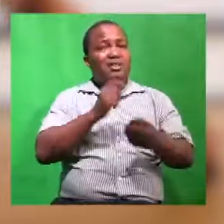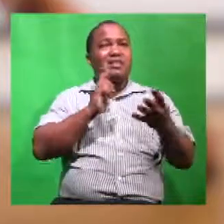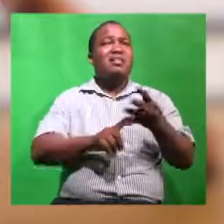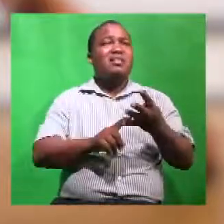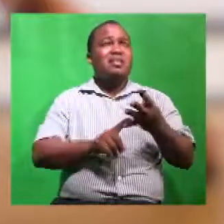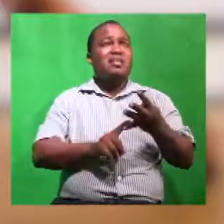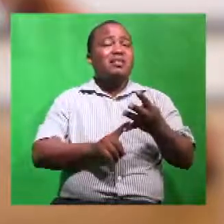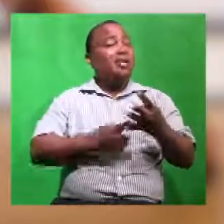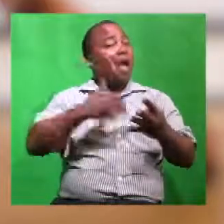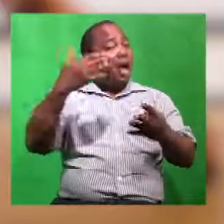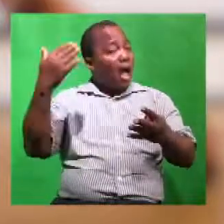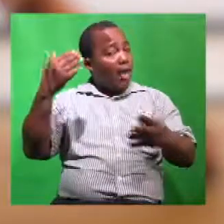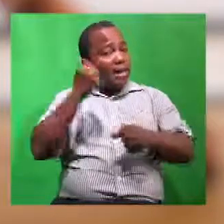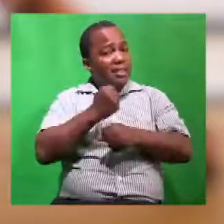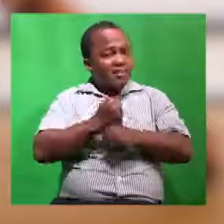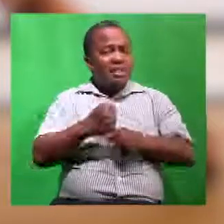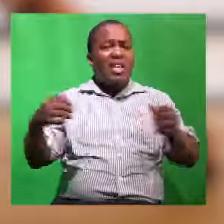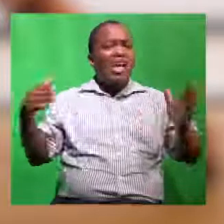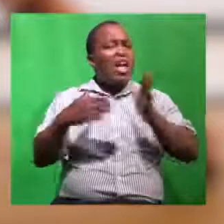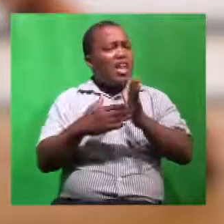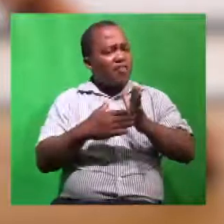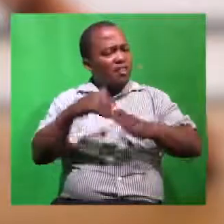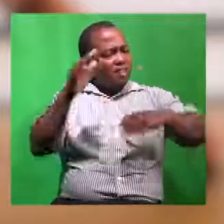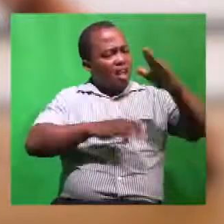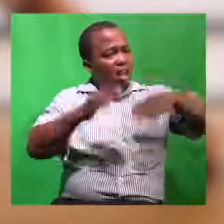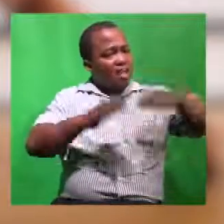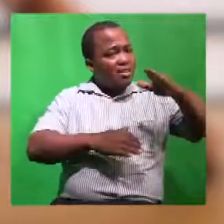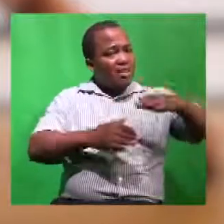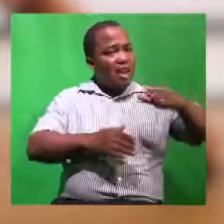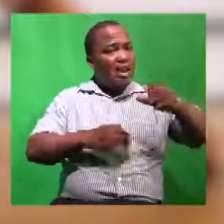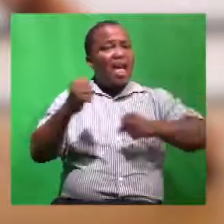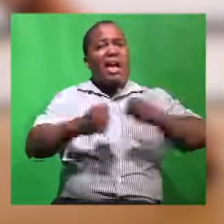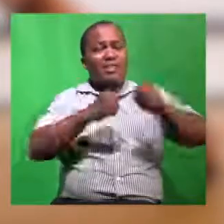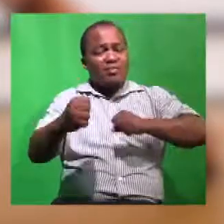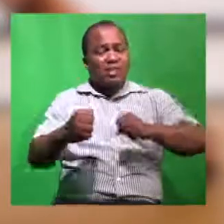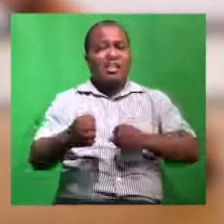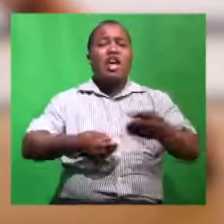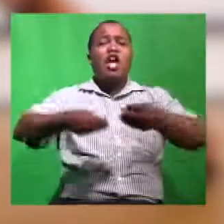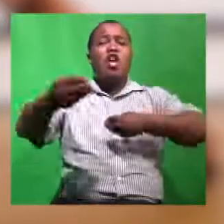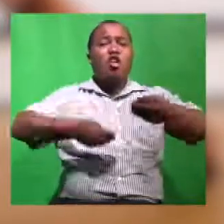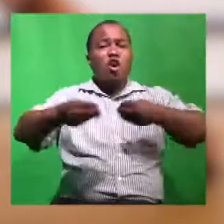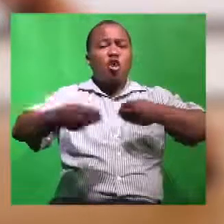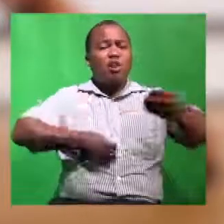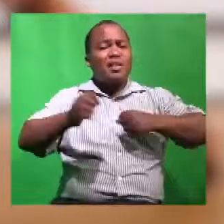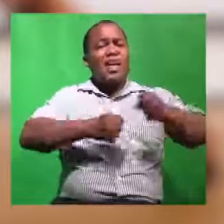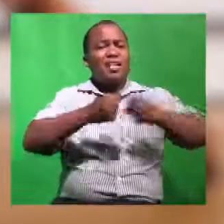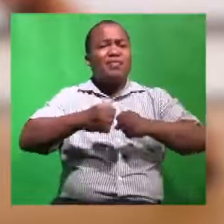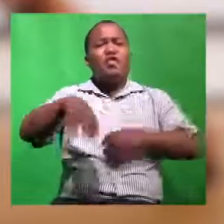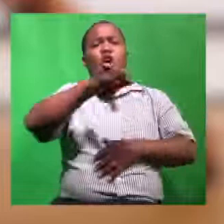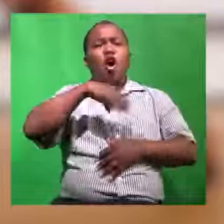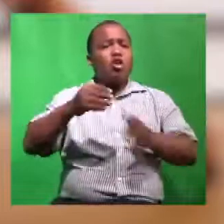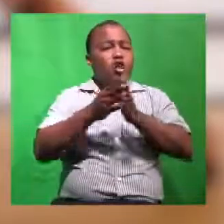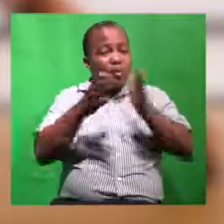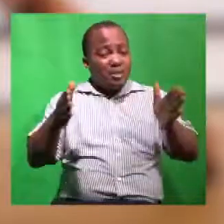political activities, or even cultural activities, as well as economic activities, those opportunities has to be